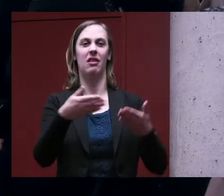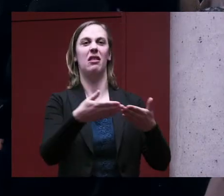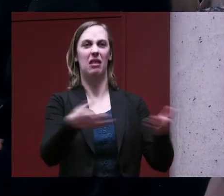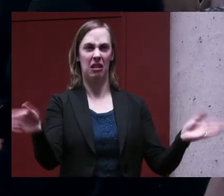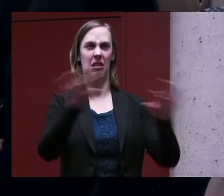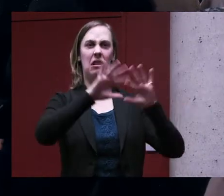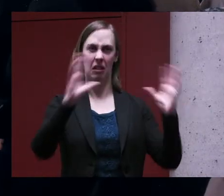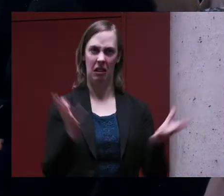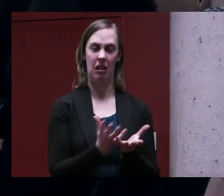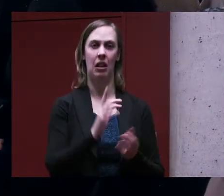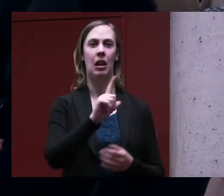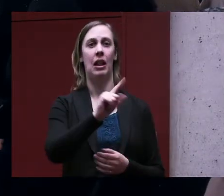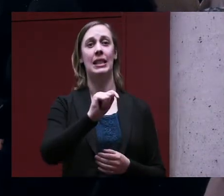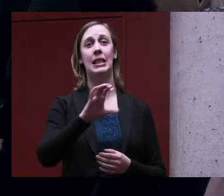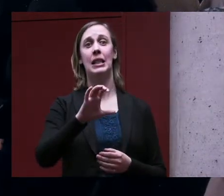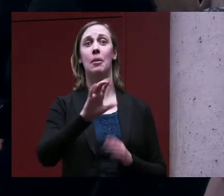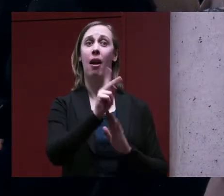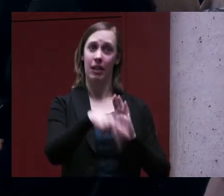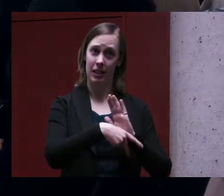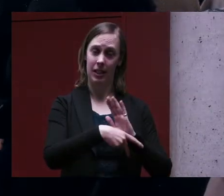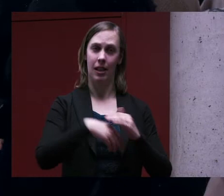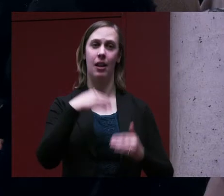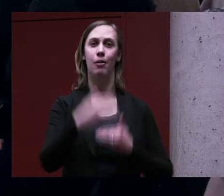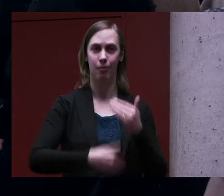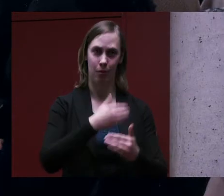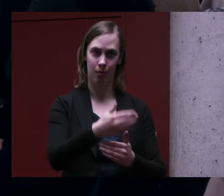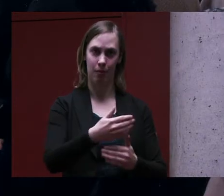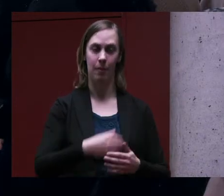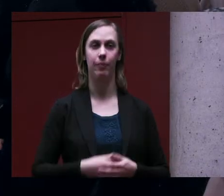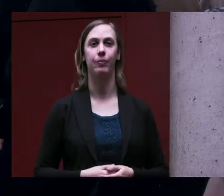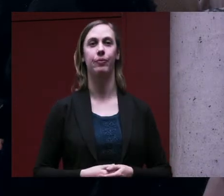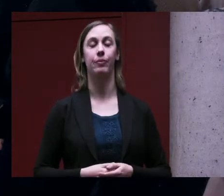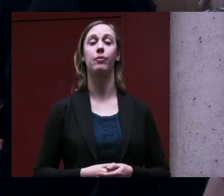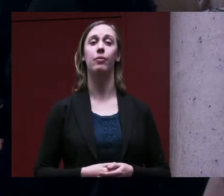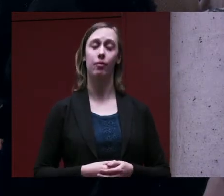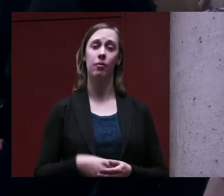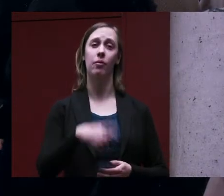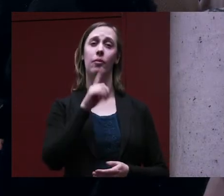and protocols. It's important to remember that these issues